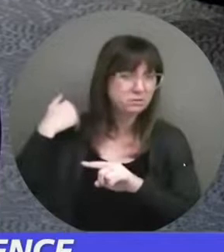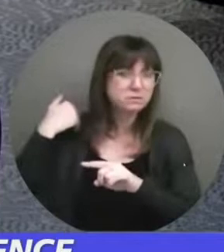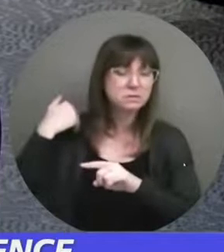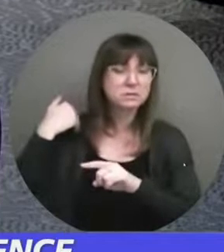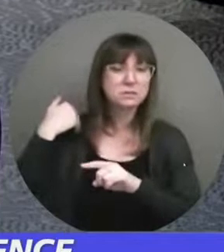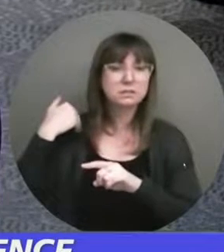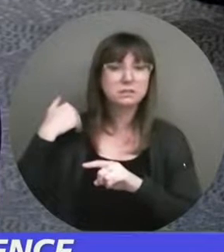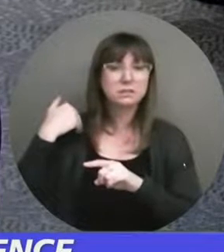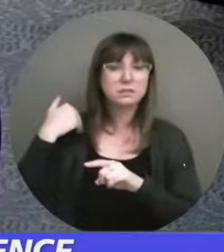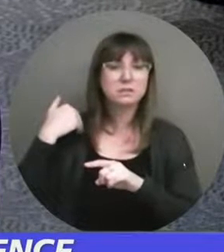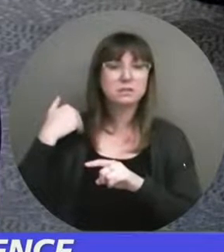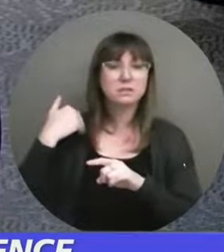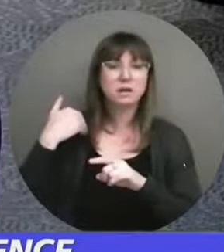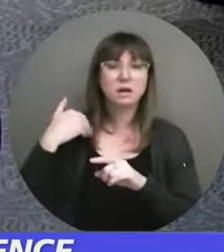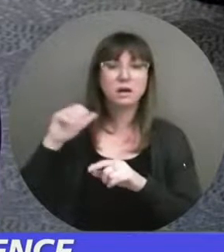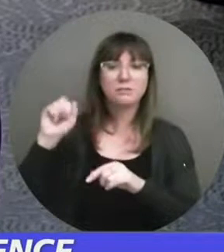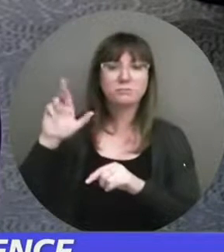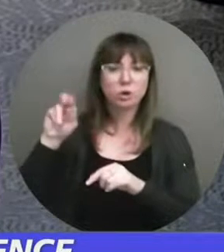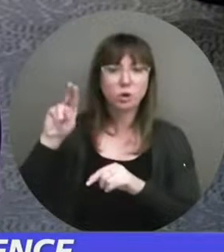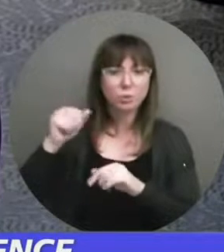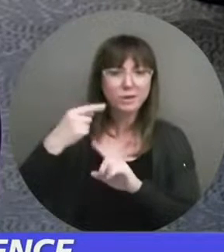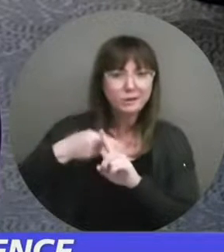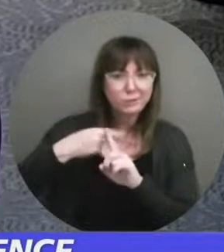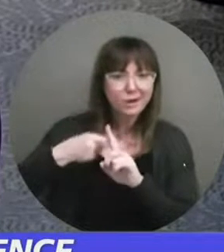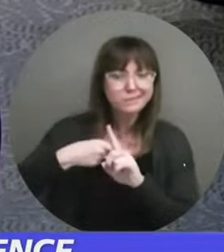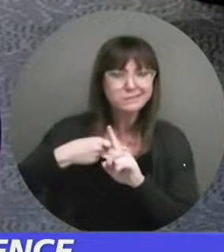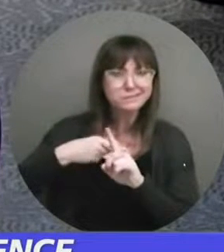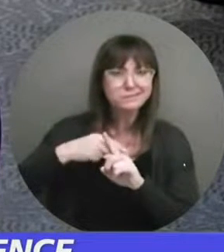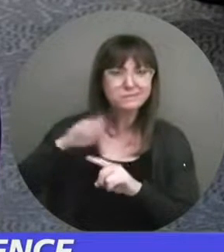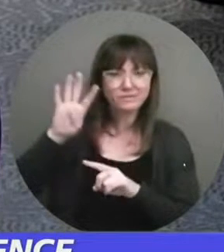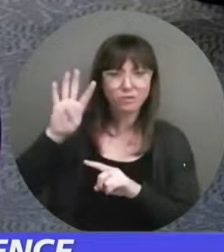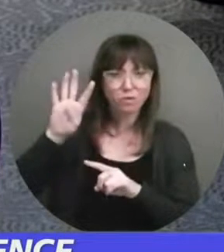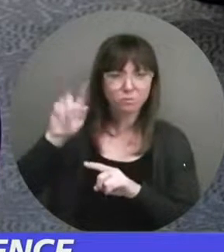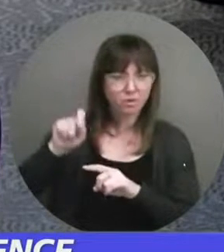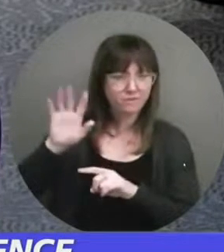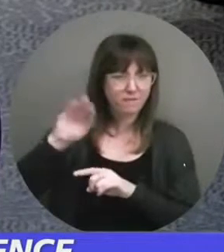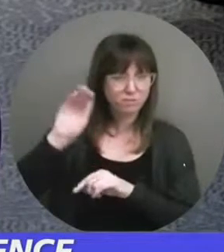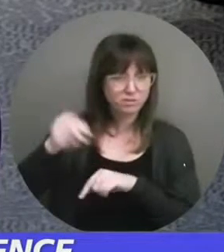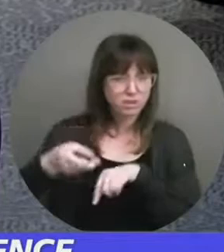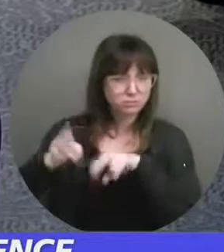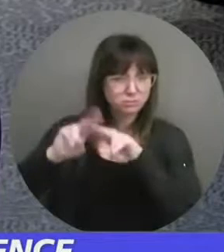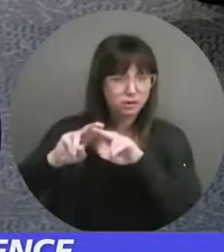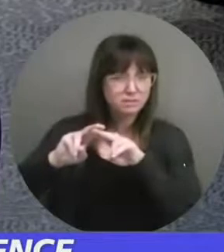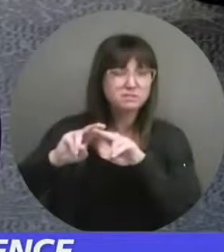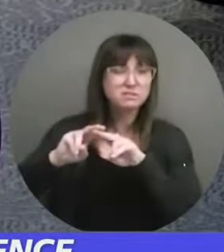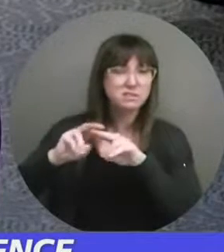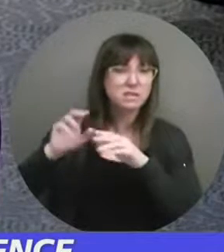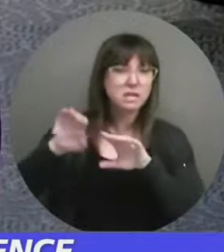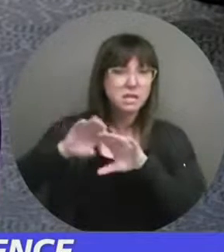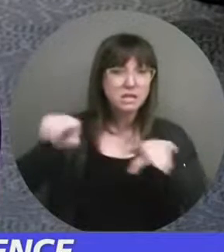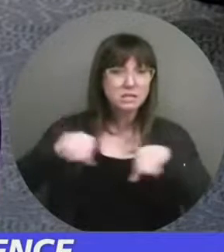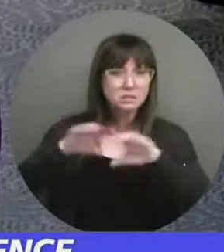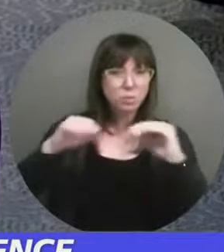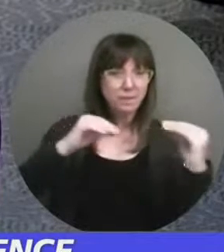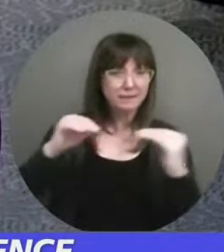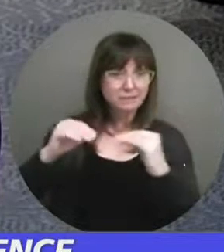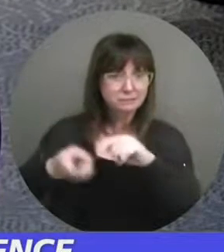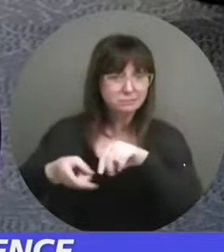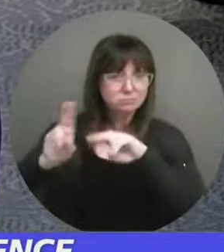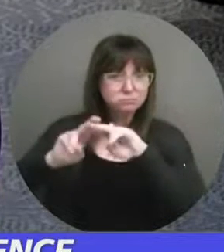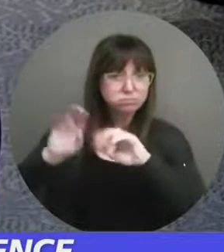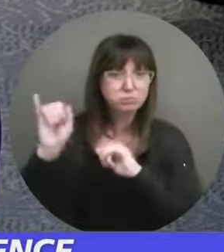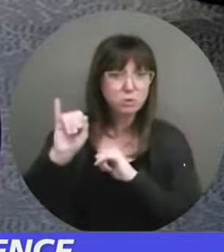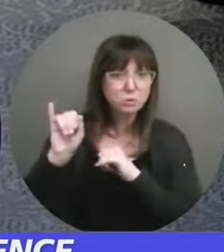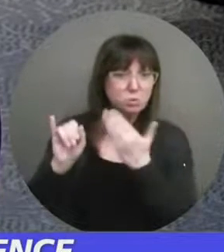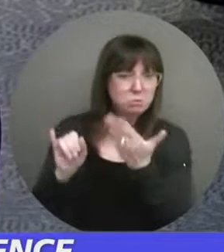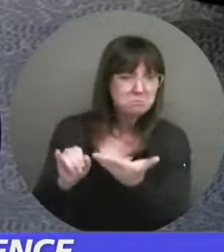arena rentals are in, I think, the 4.5% increase range, and swimming lessons are up in the same ballpark. So maybe you can